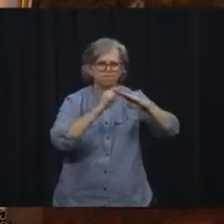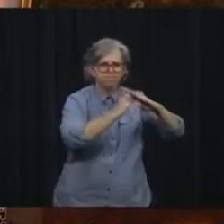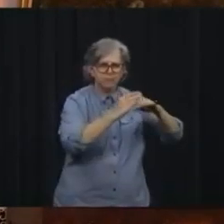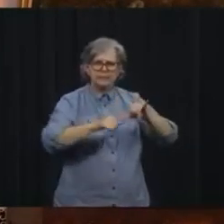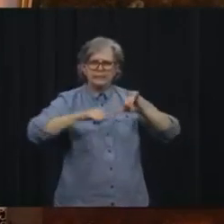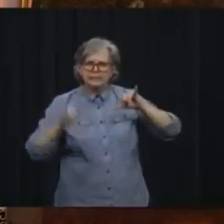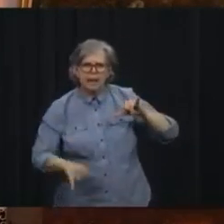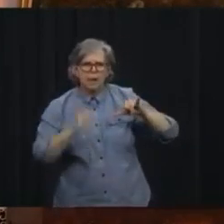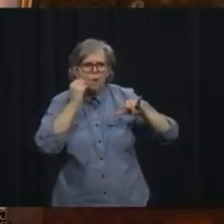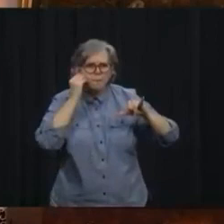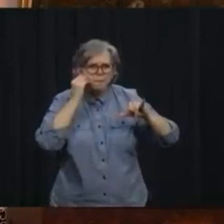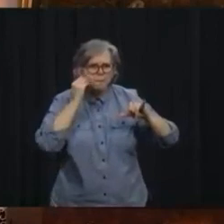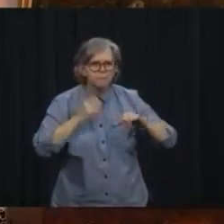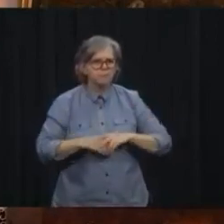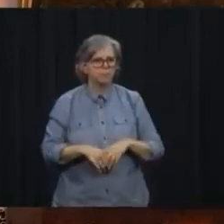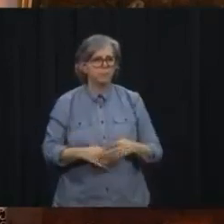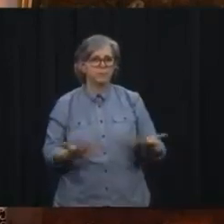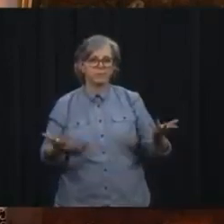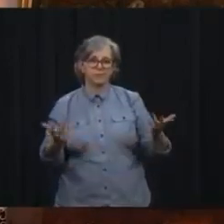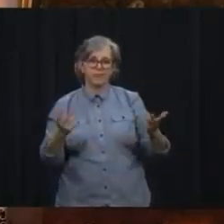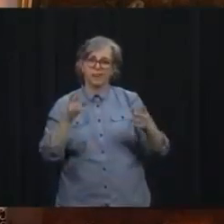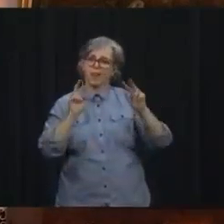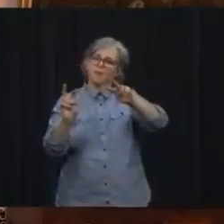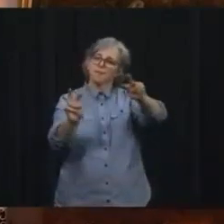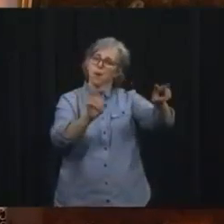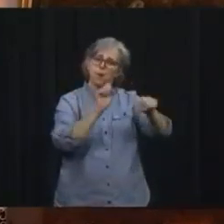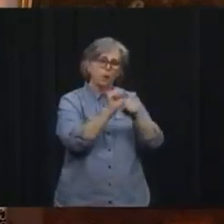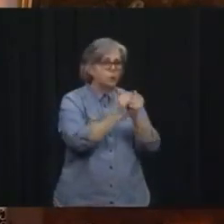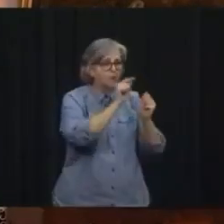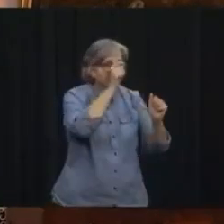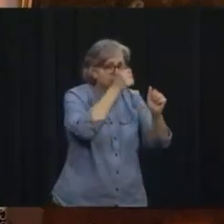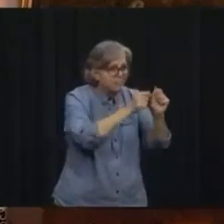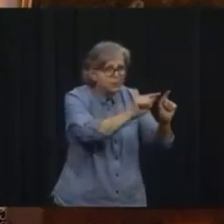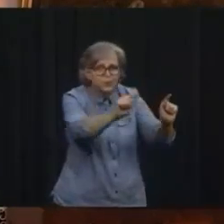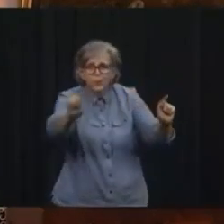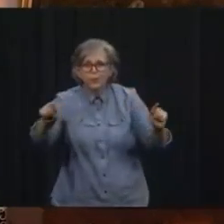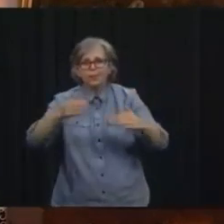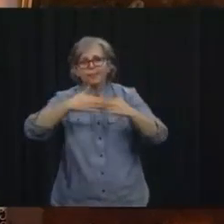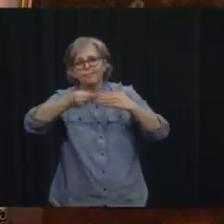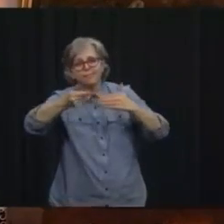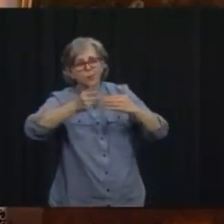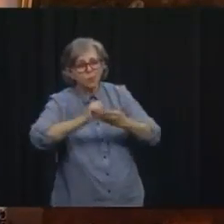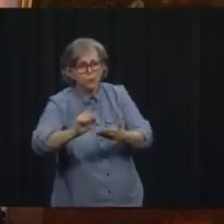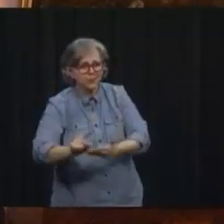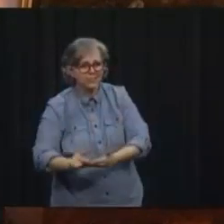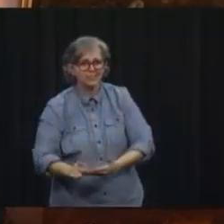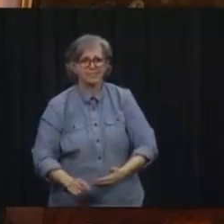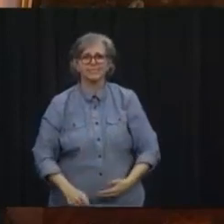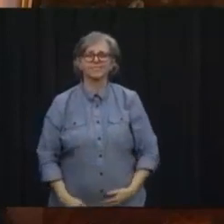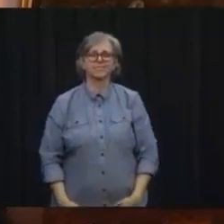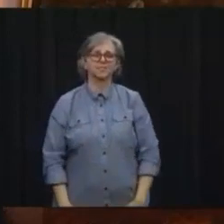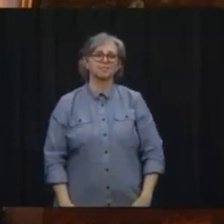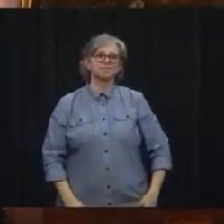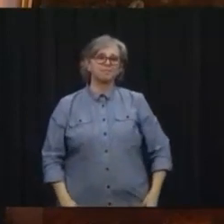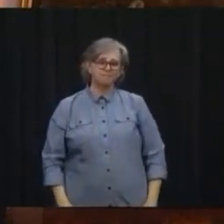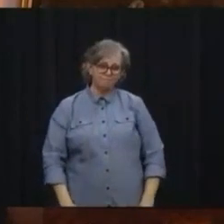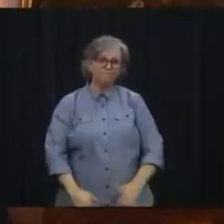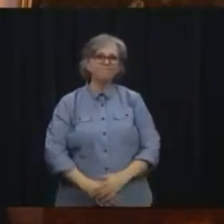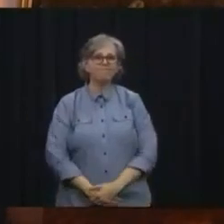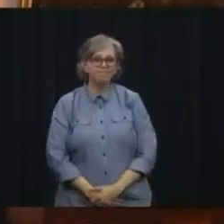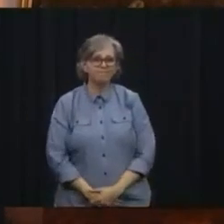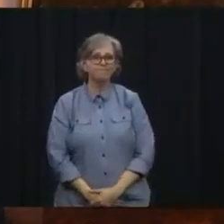of a small business that was still doing carryout but was saying goodbye for the last day, and of a customer who